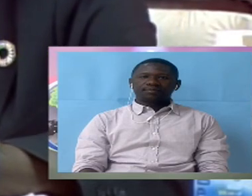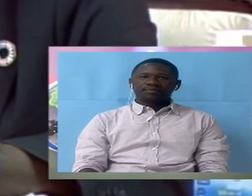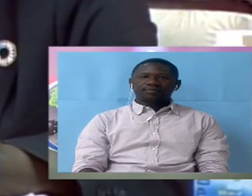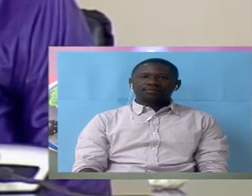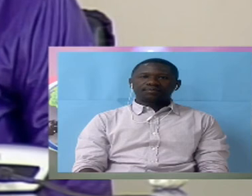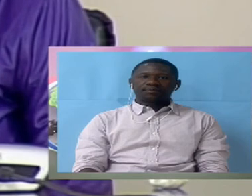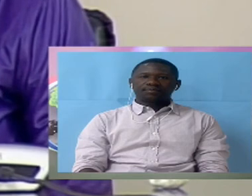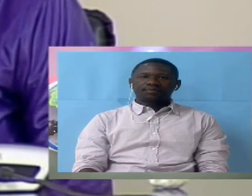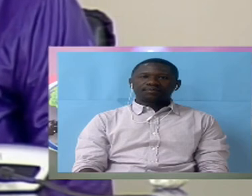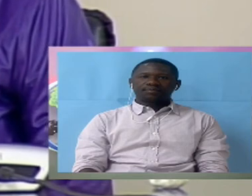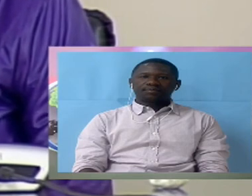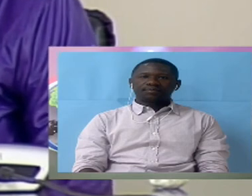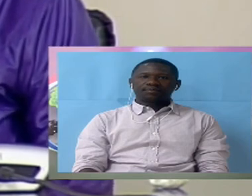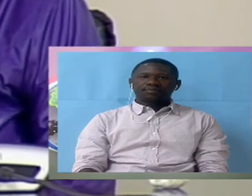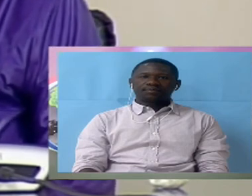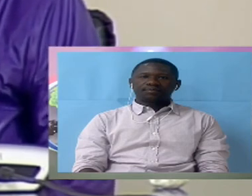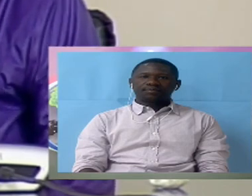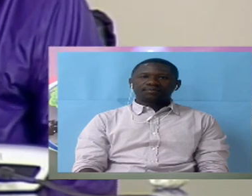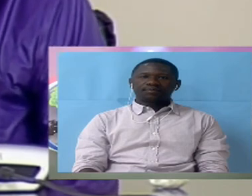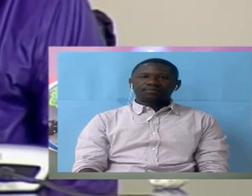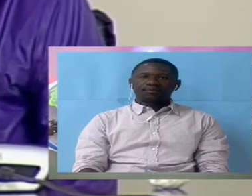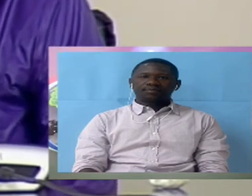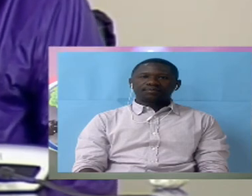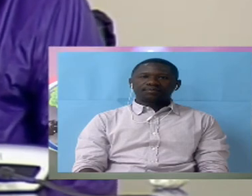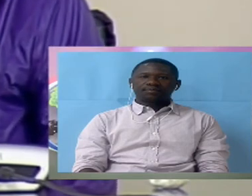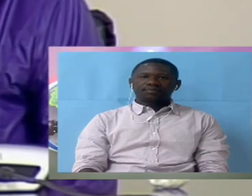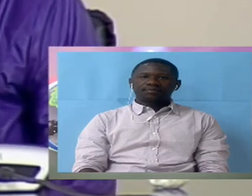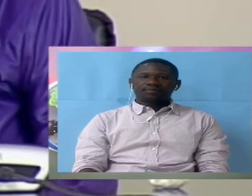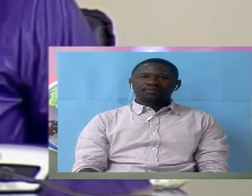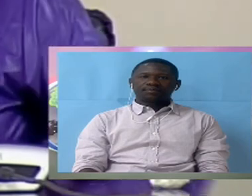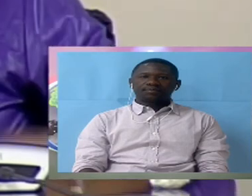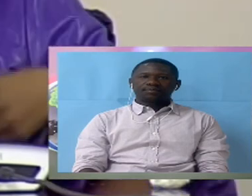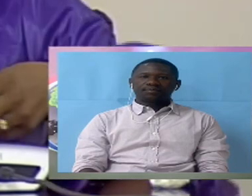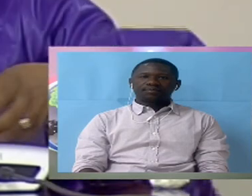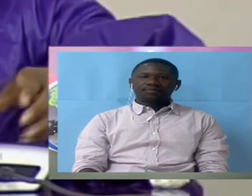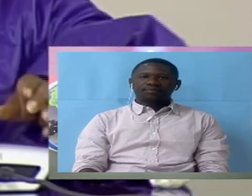Mr. Usher, can the witness be ushered in, please?